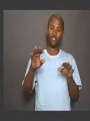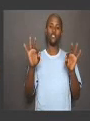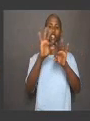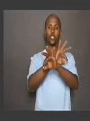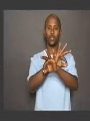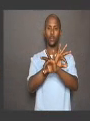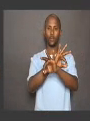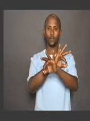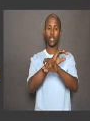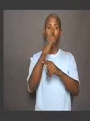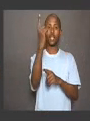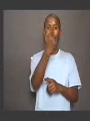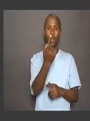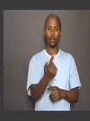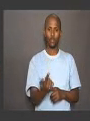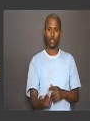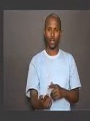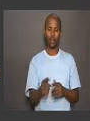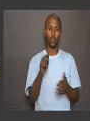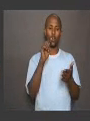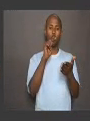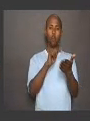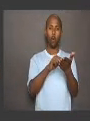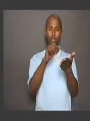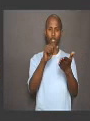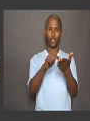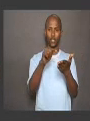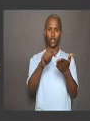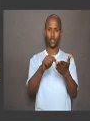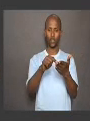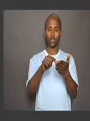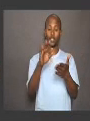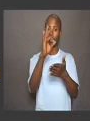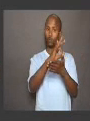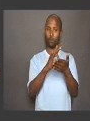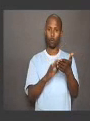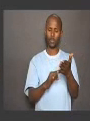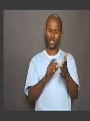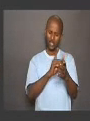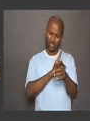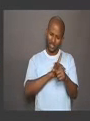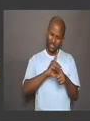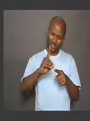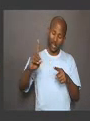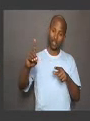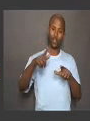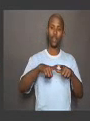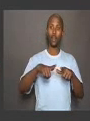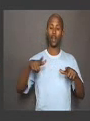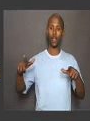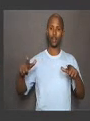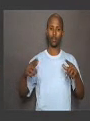functions. Their graphs are point graphs that form straight